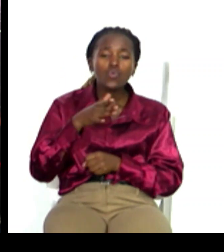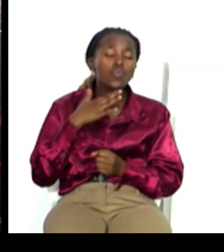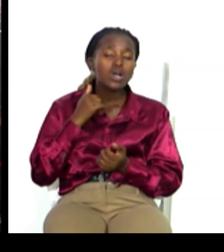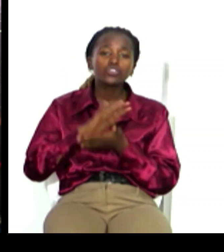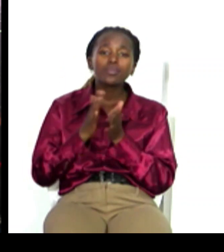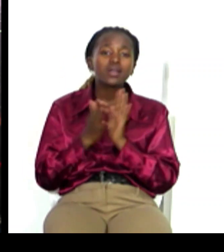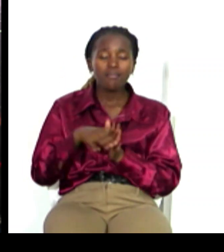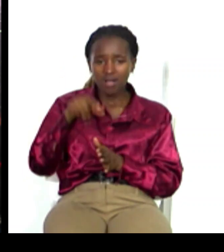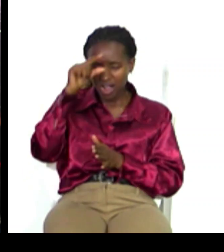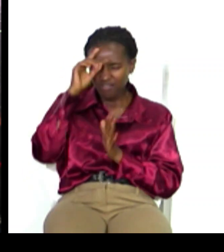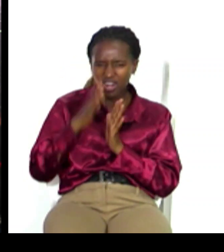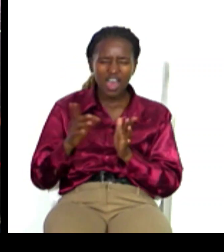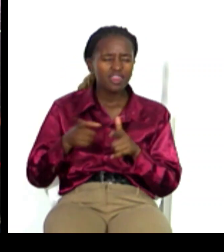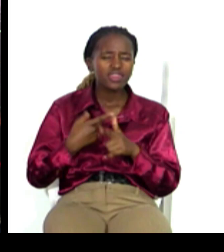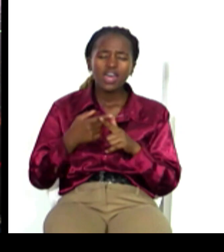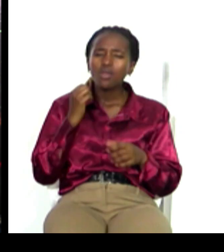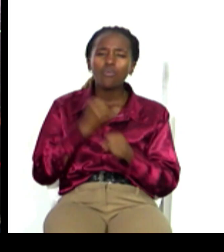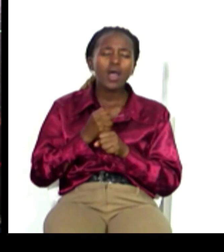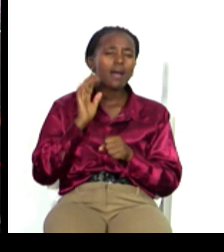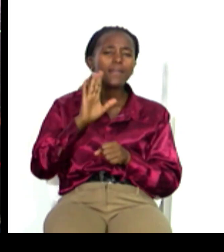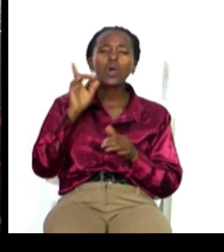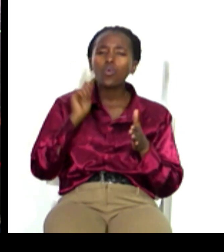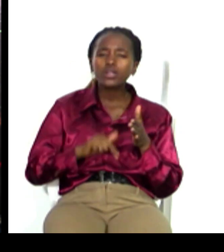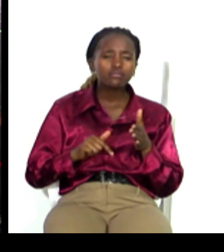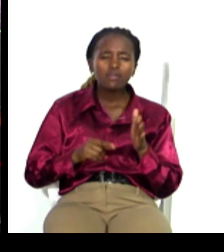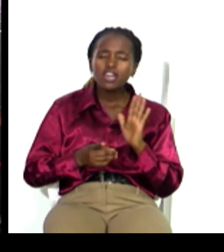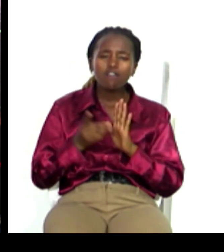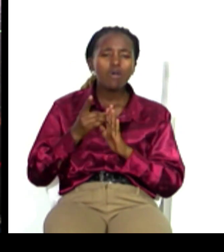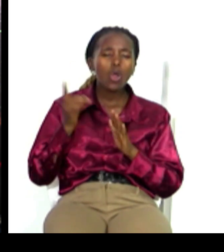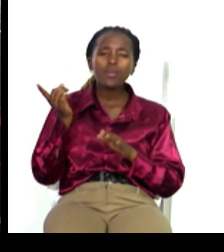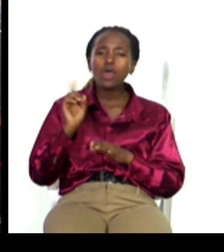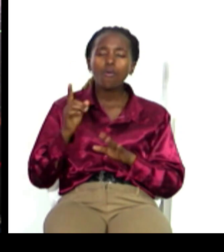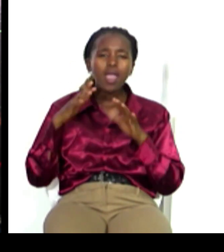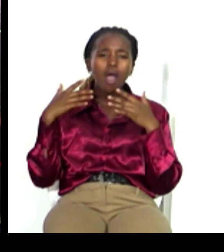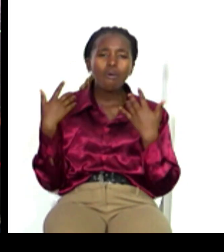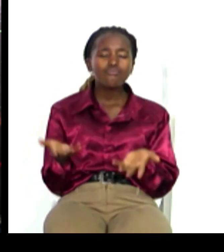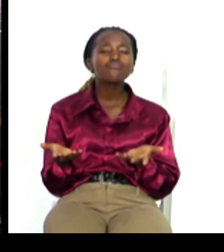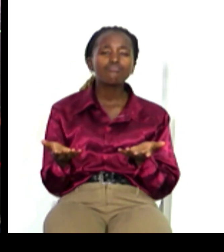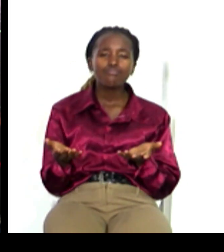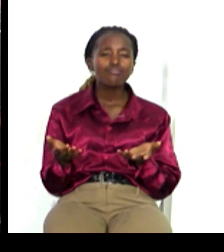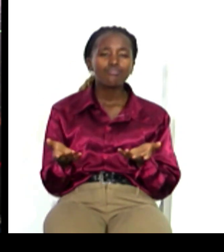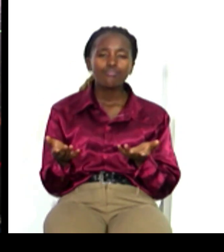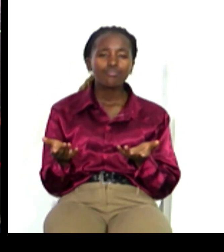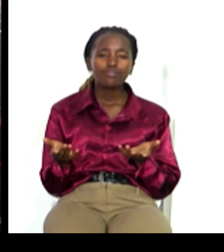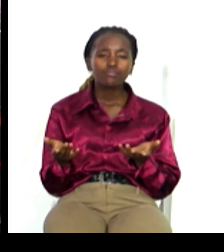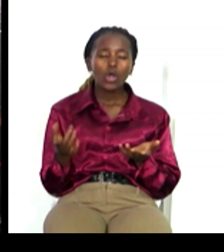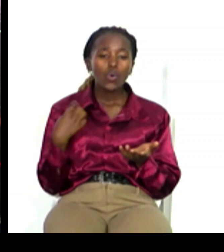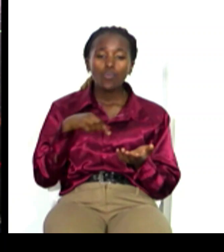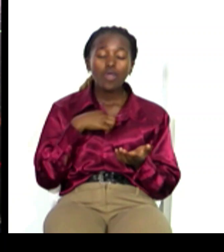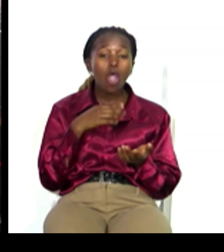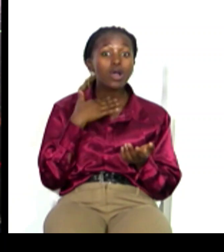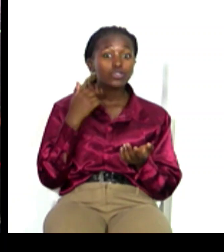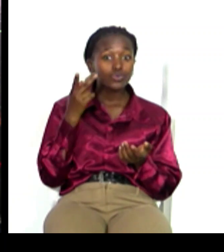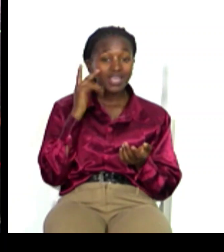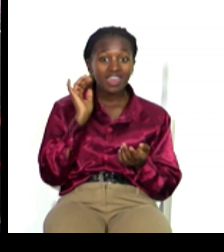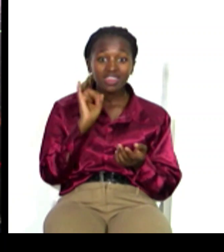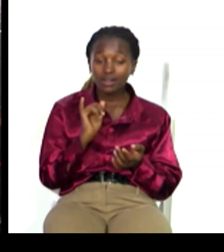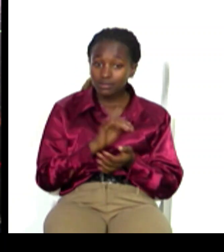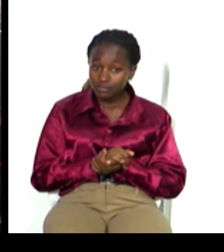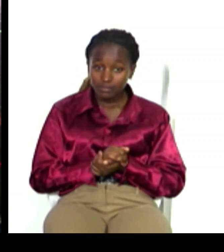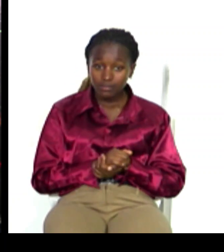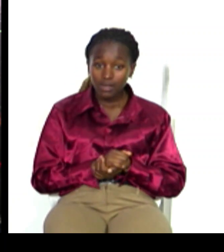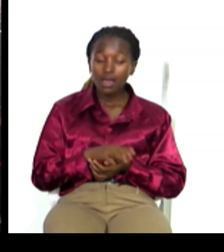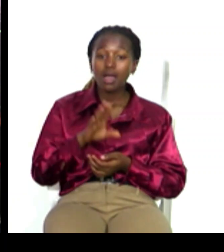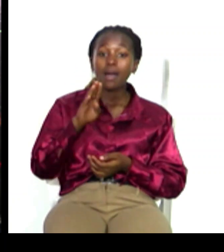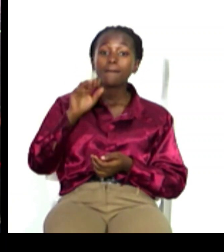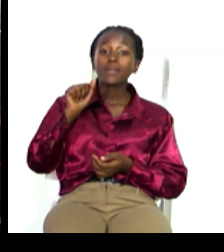nini umefanya ndio utuambie utakutapeleka Nairobi mbele? Tuweke hapa kwa meza. As you can see that Babu Owino wants to be